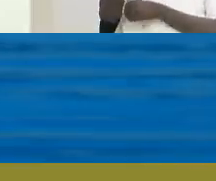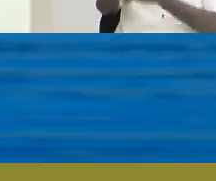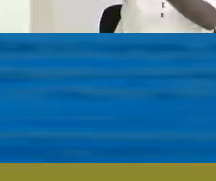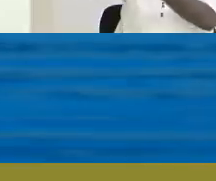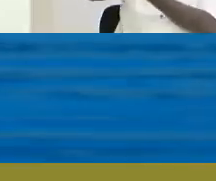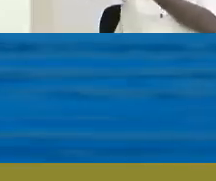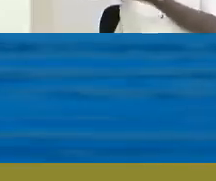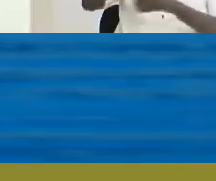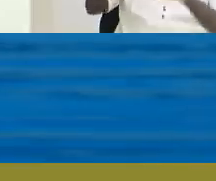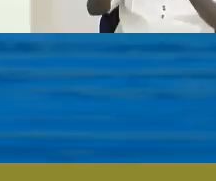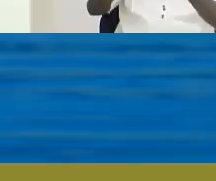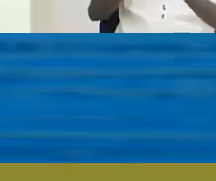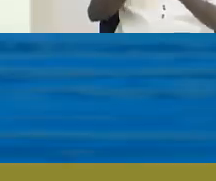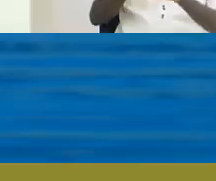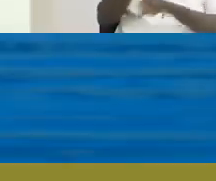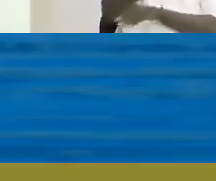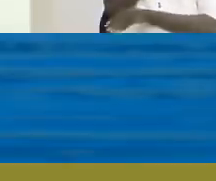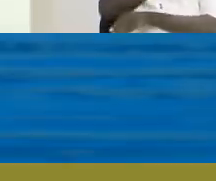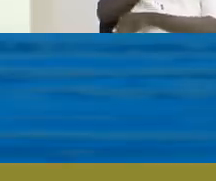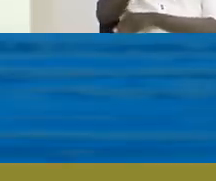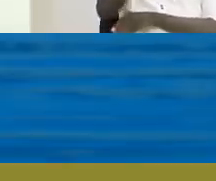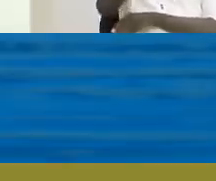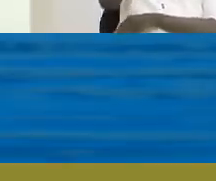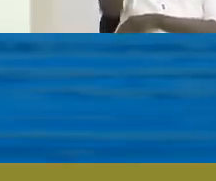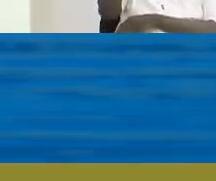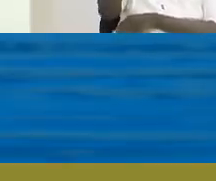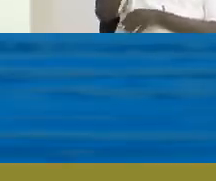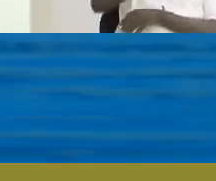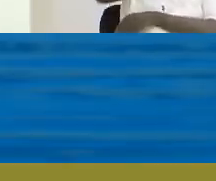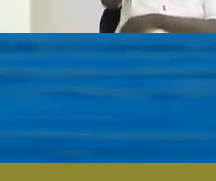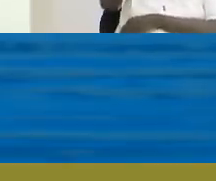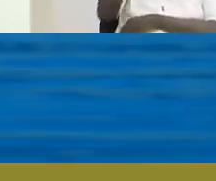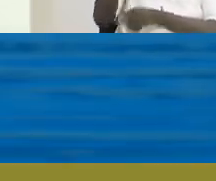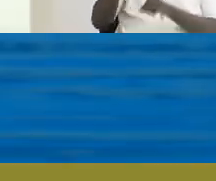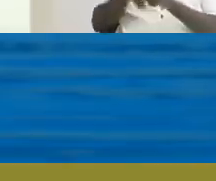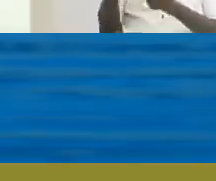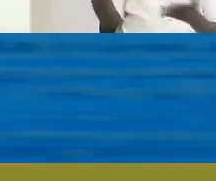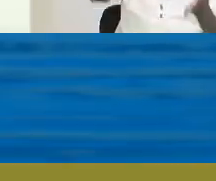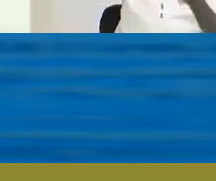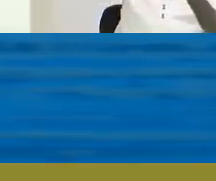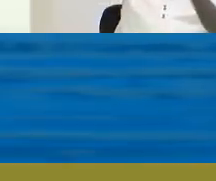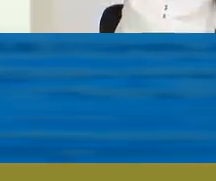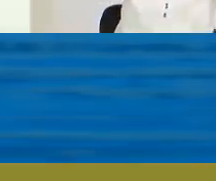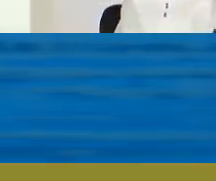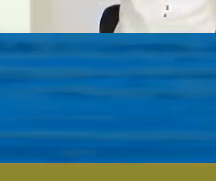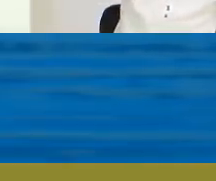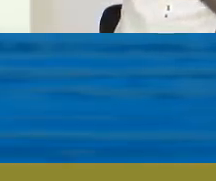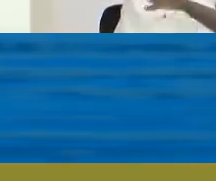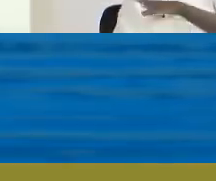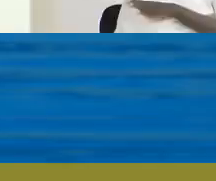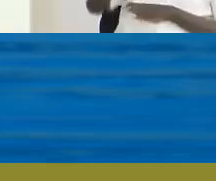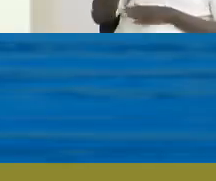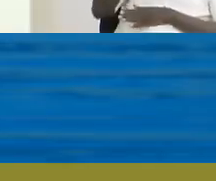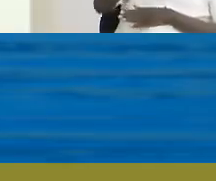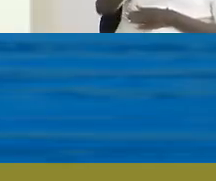members would leave work and come to State House later.